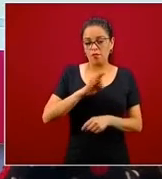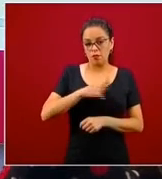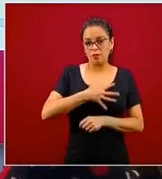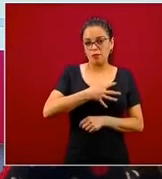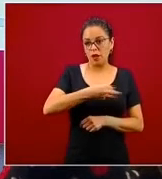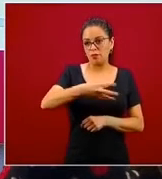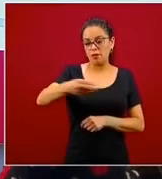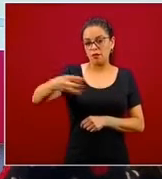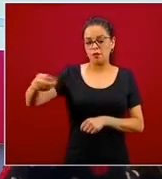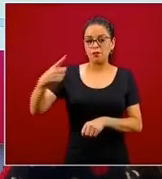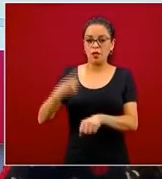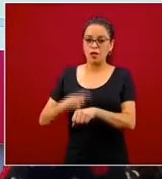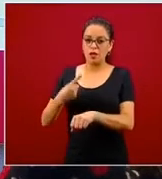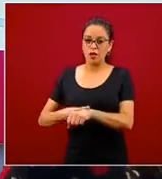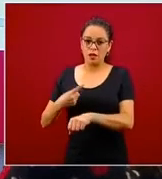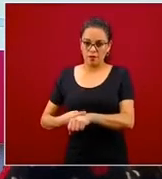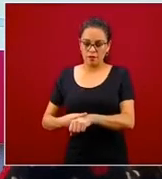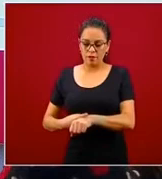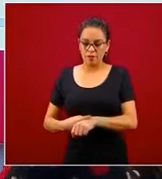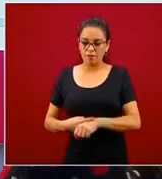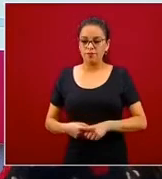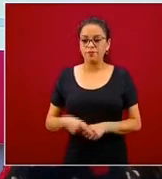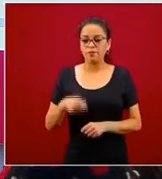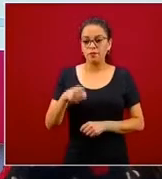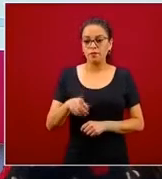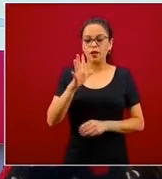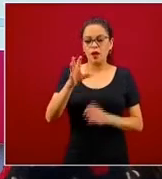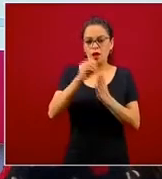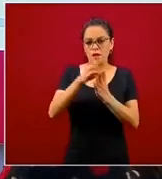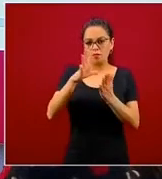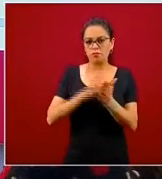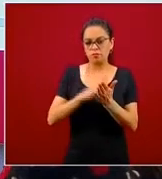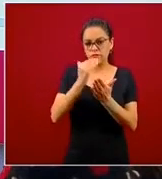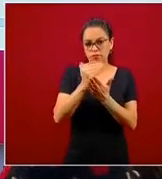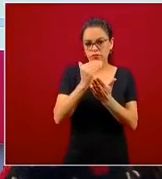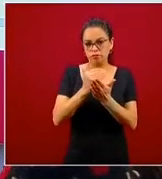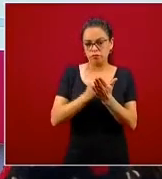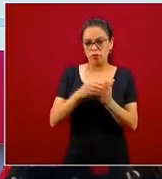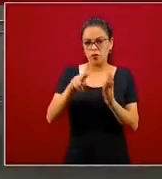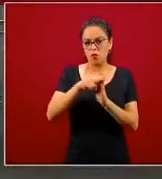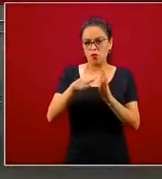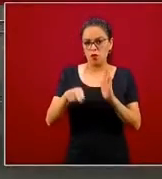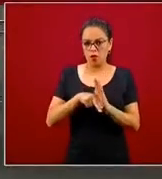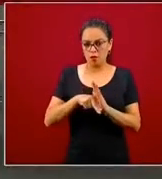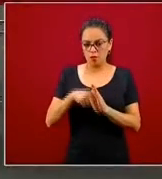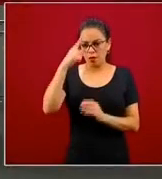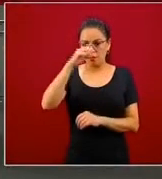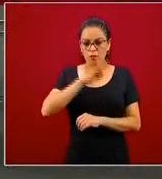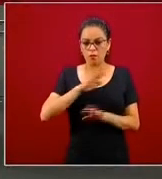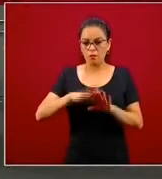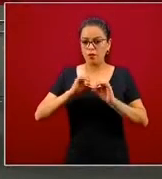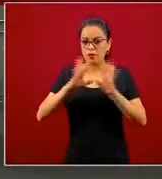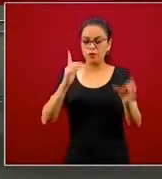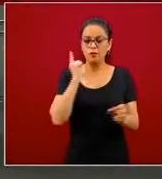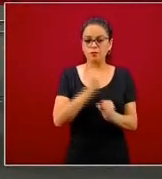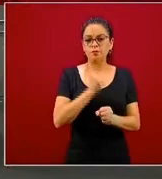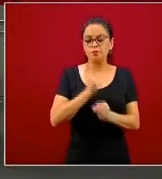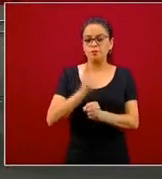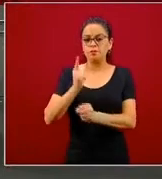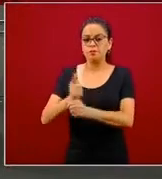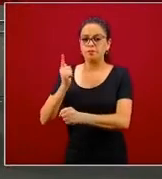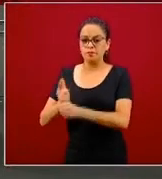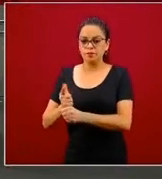that perhaps could have leaked out of people. We have a list here, and this is how